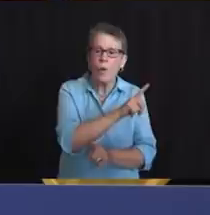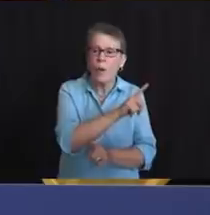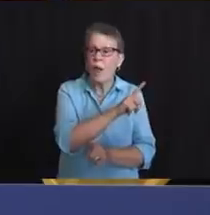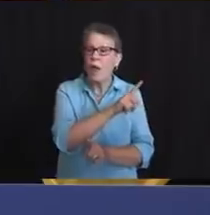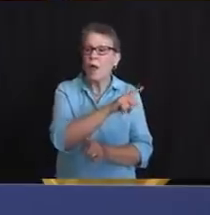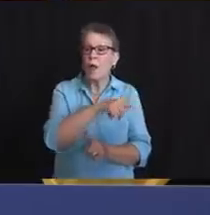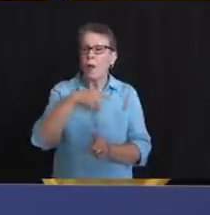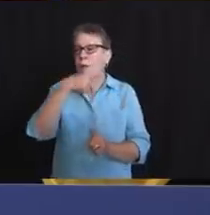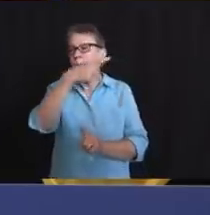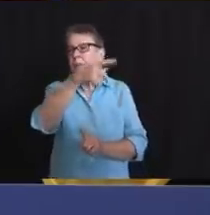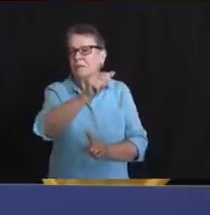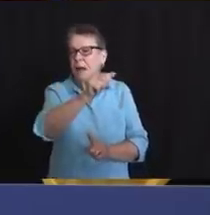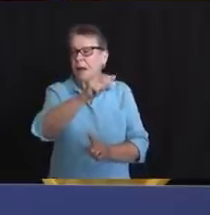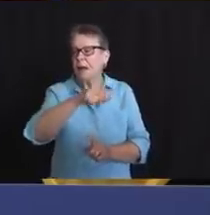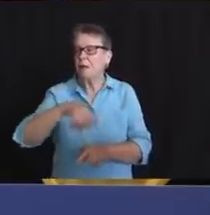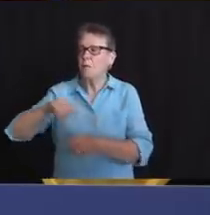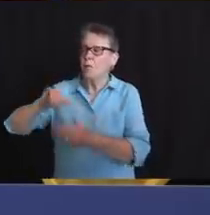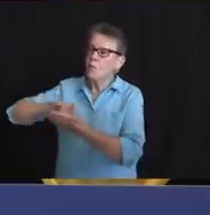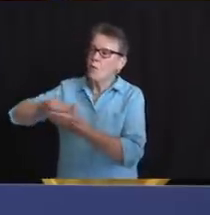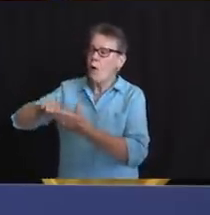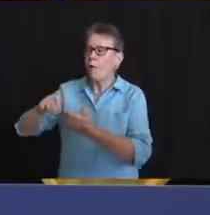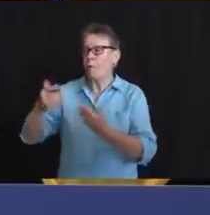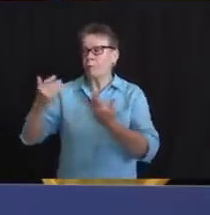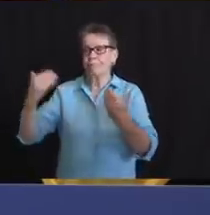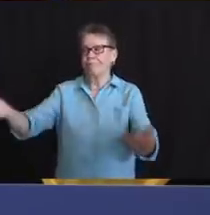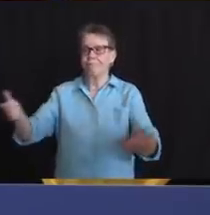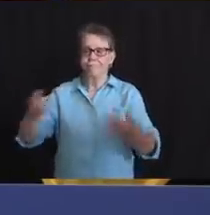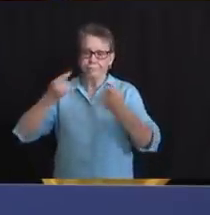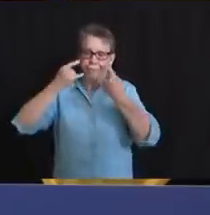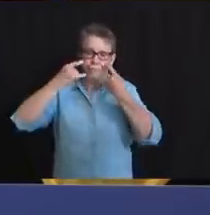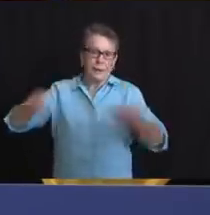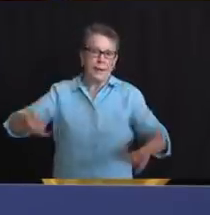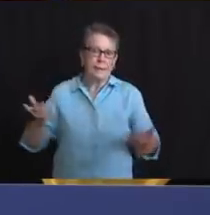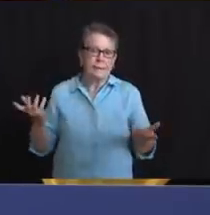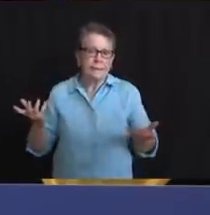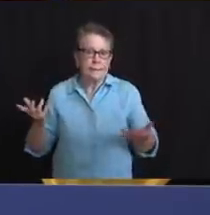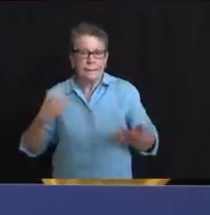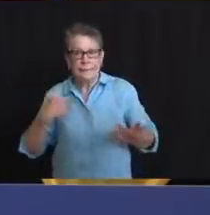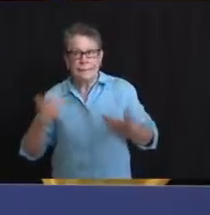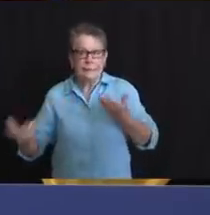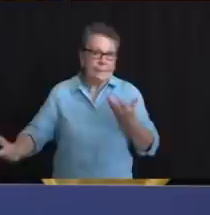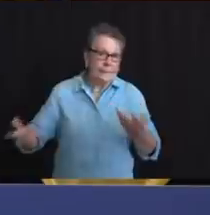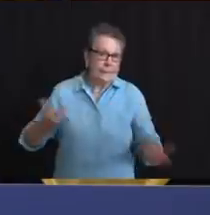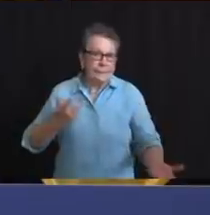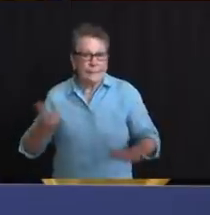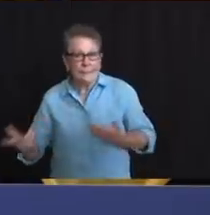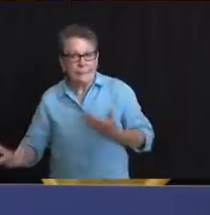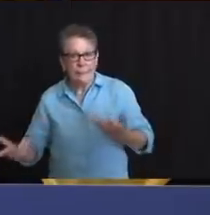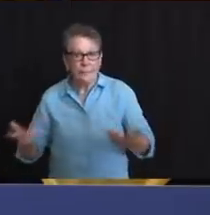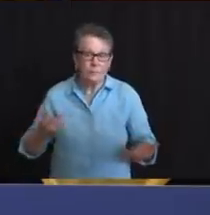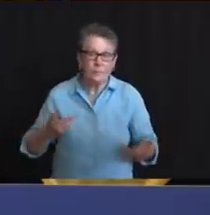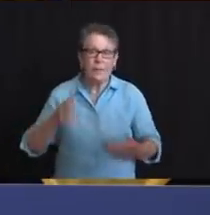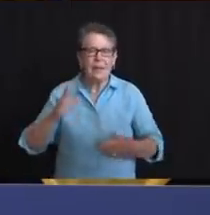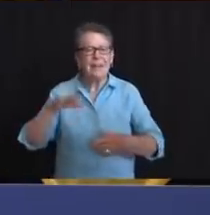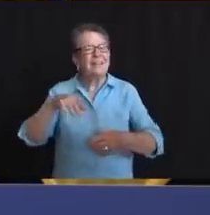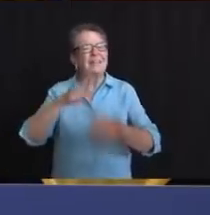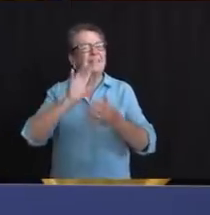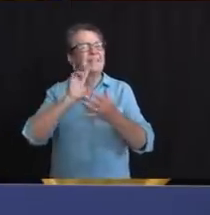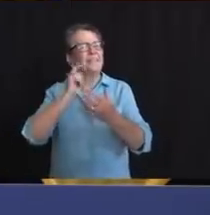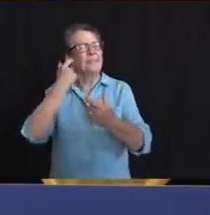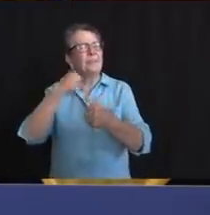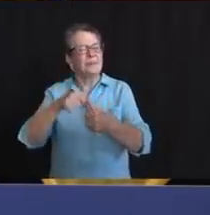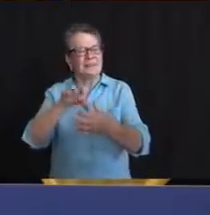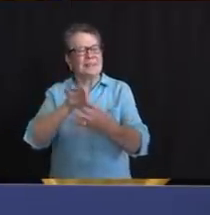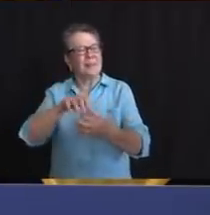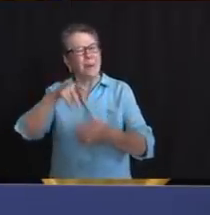reality then gets put into play. But as a public health matter, and I defer to Judy and Tina